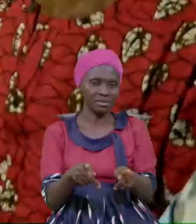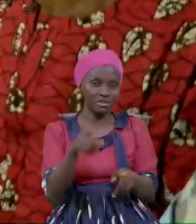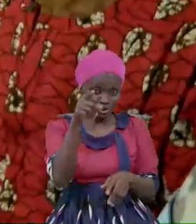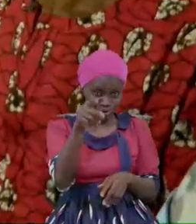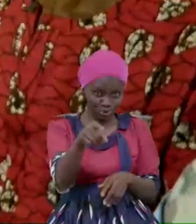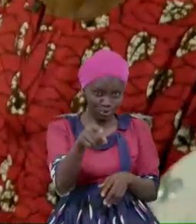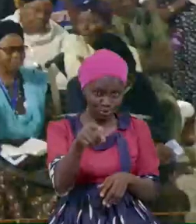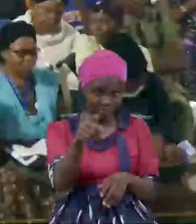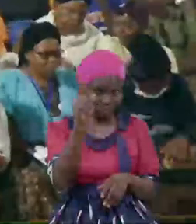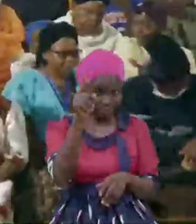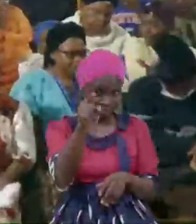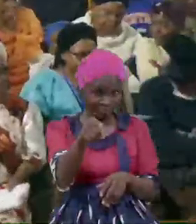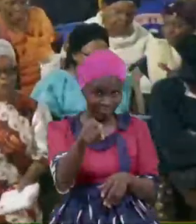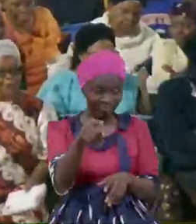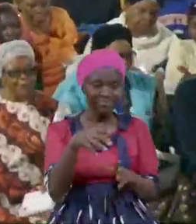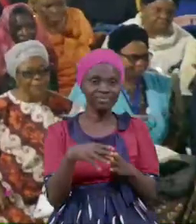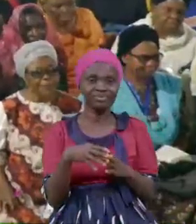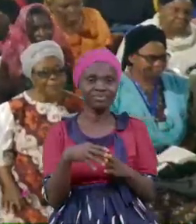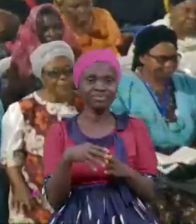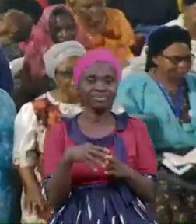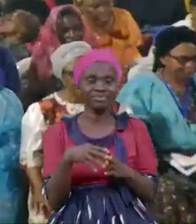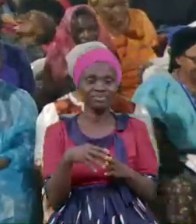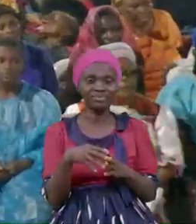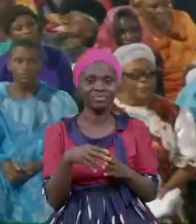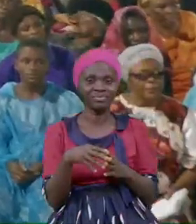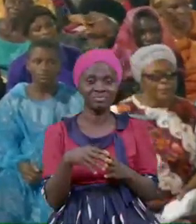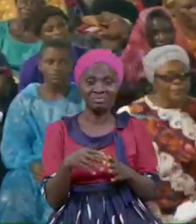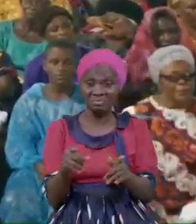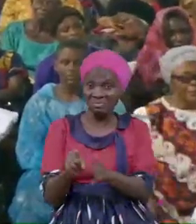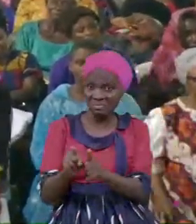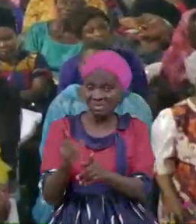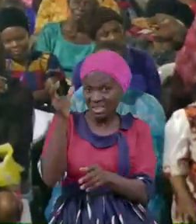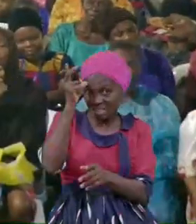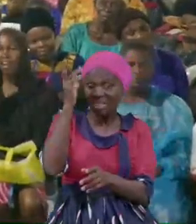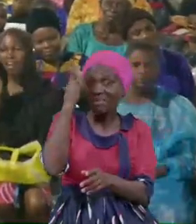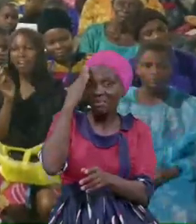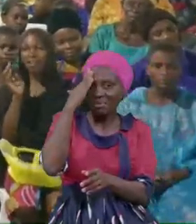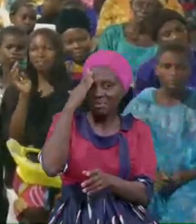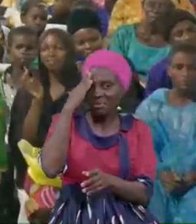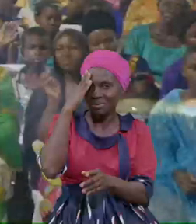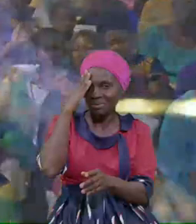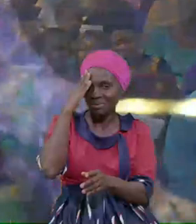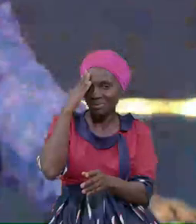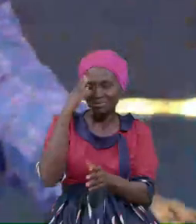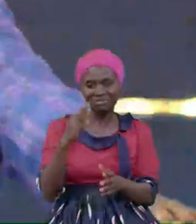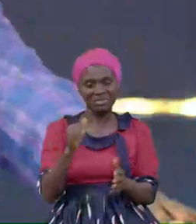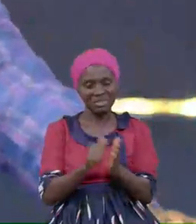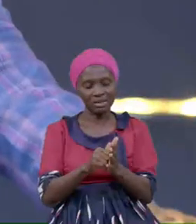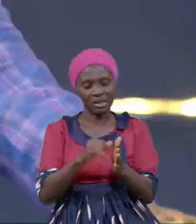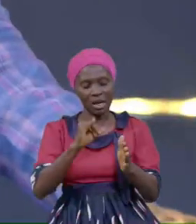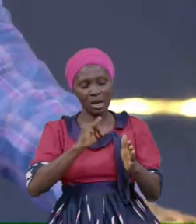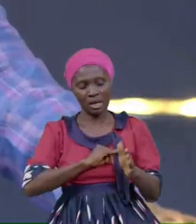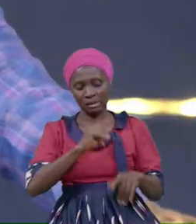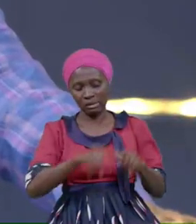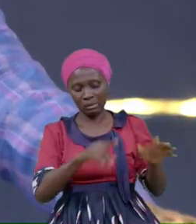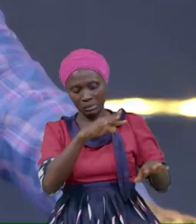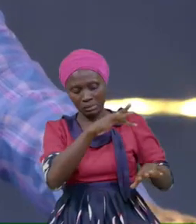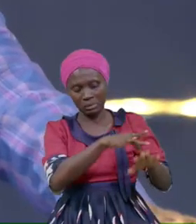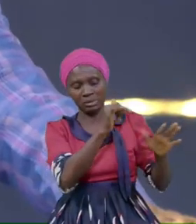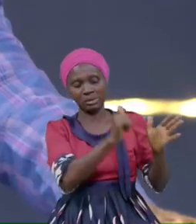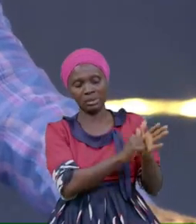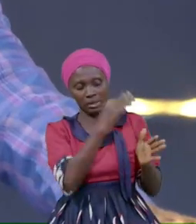You, even Satan will know, I can't touch that one. He'll put his finger in